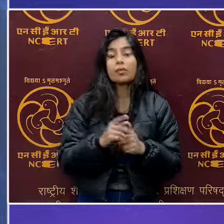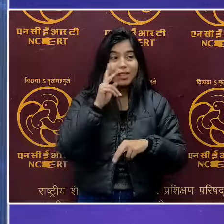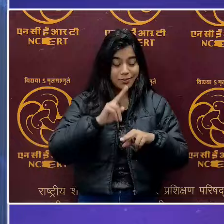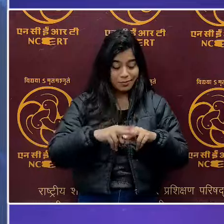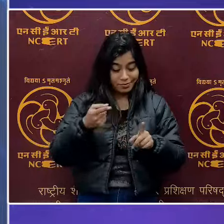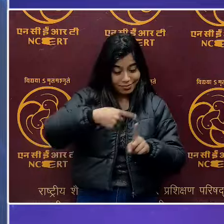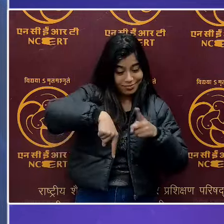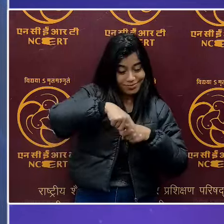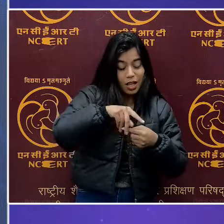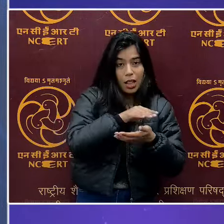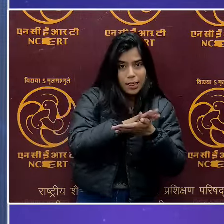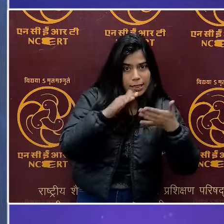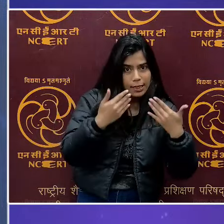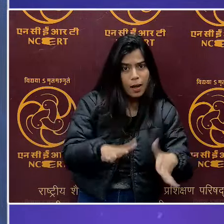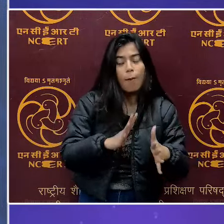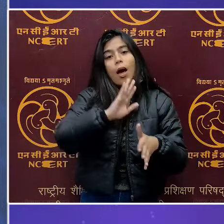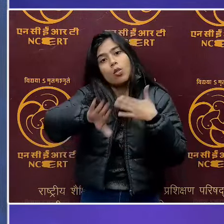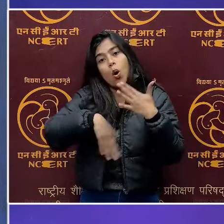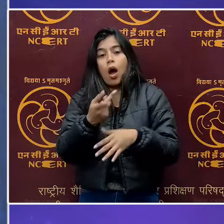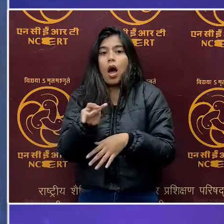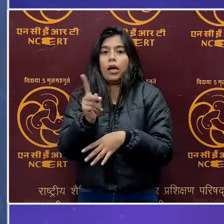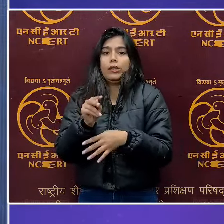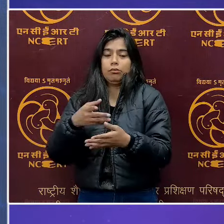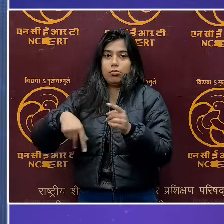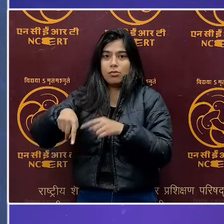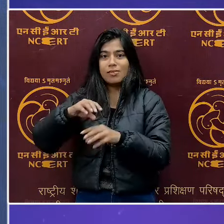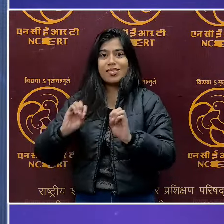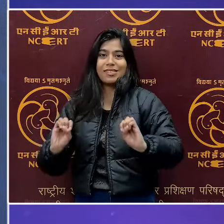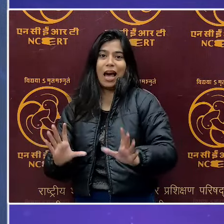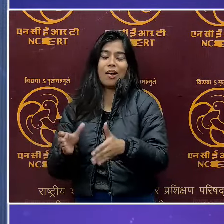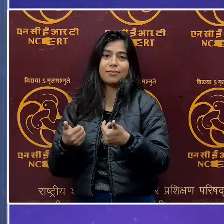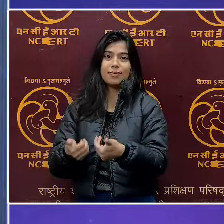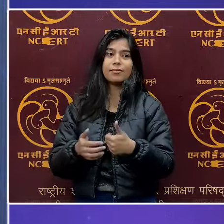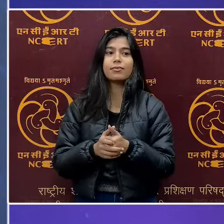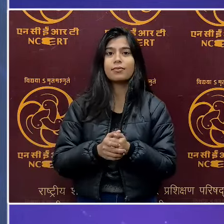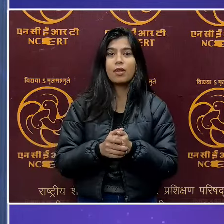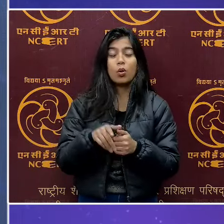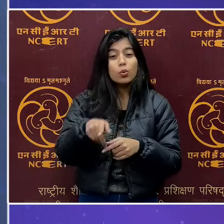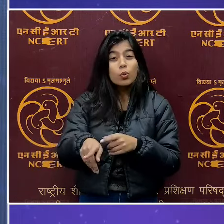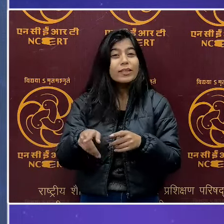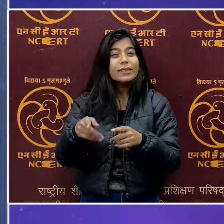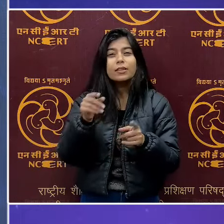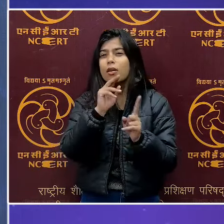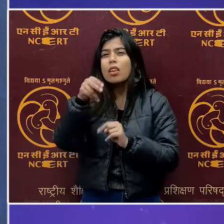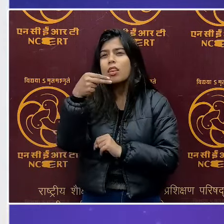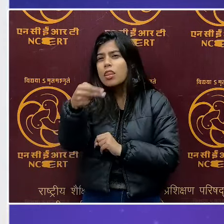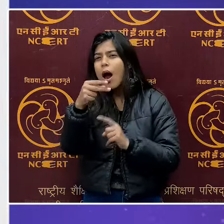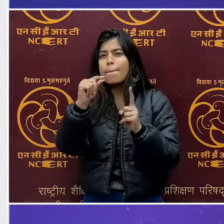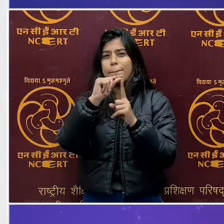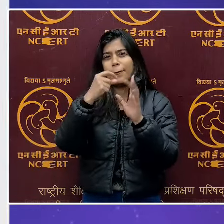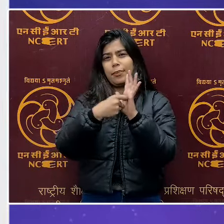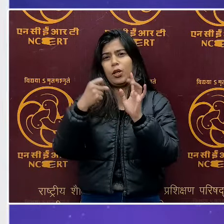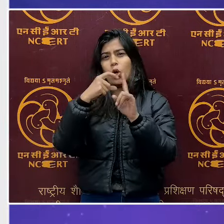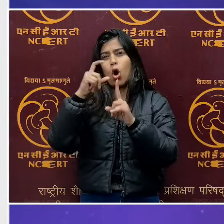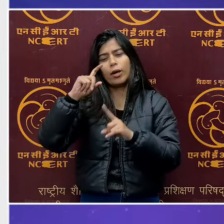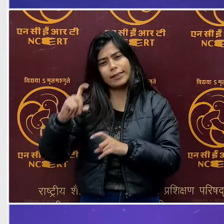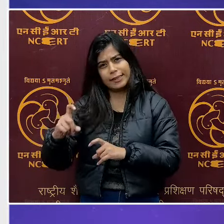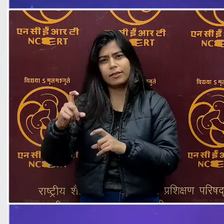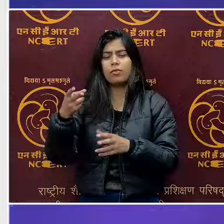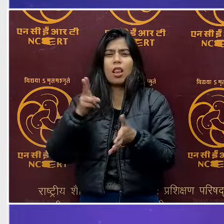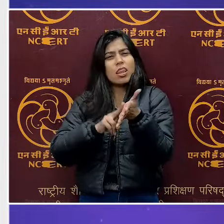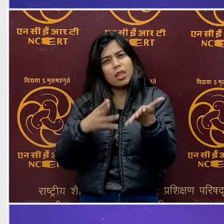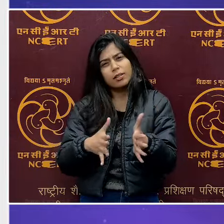rotation. So, we say the rotatory motion is periodic in nature. Now, when we say it is periodic, that